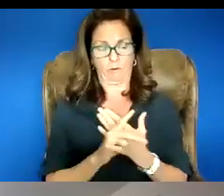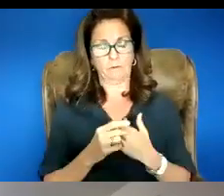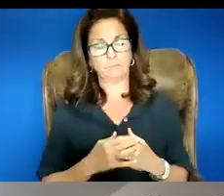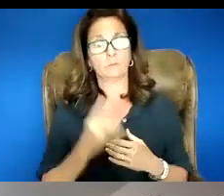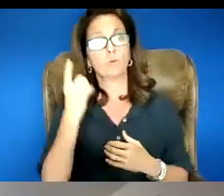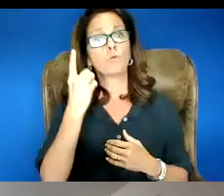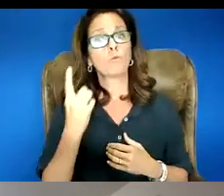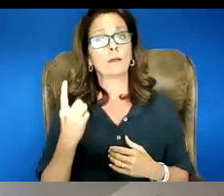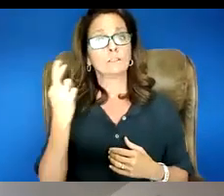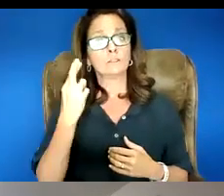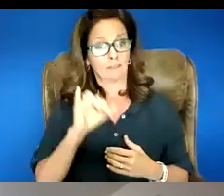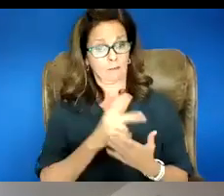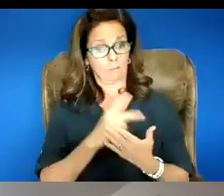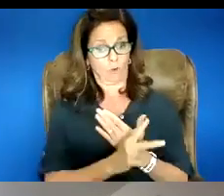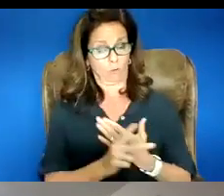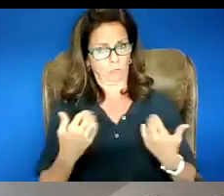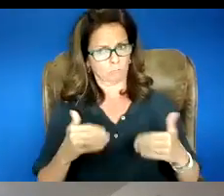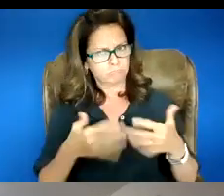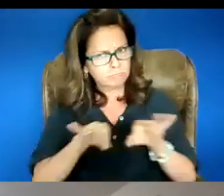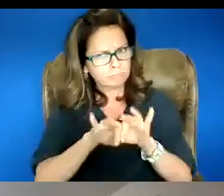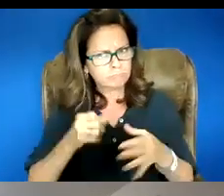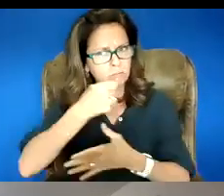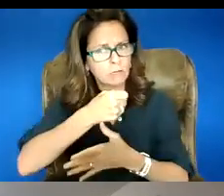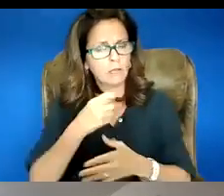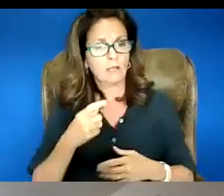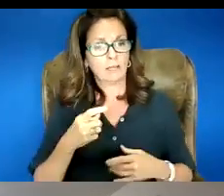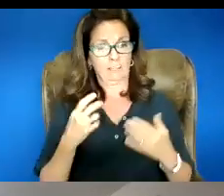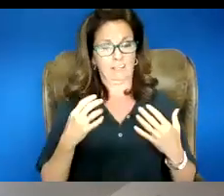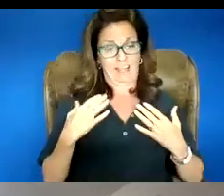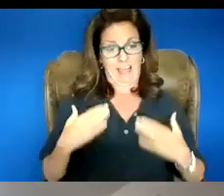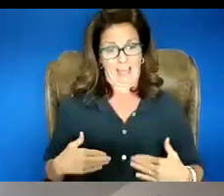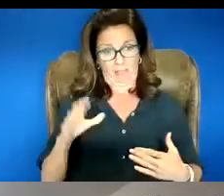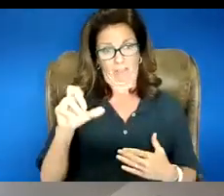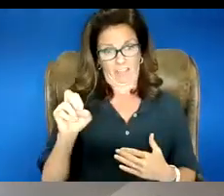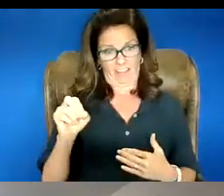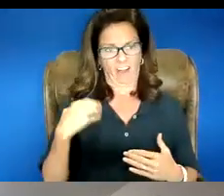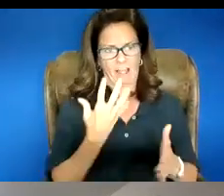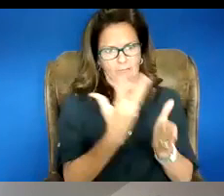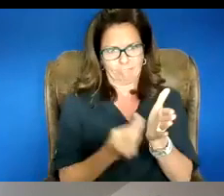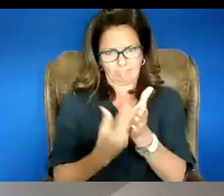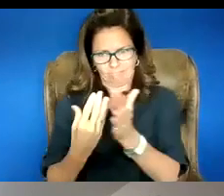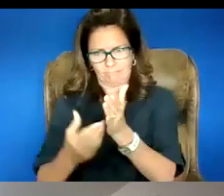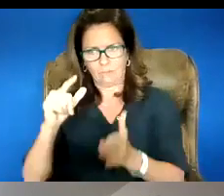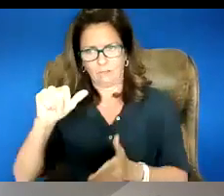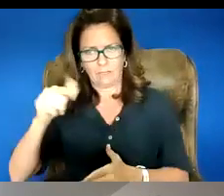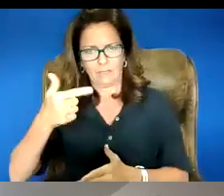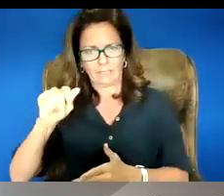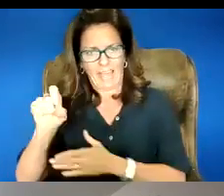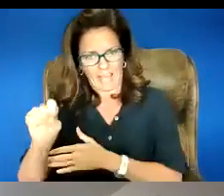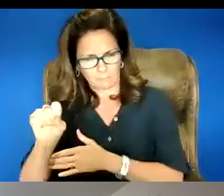it's an opportunity for us to fill gaps in care, and especially for those who have experienced health